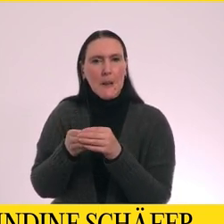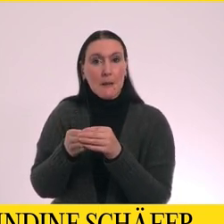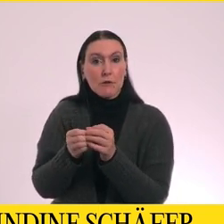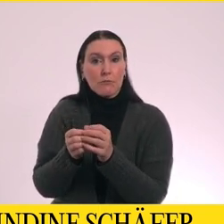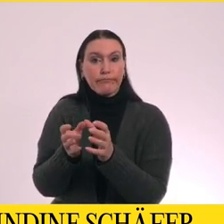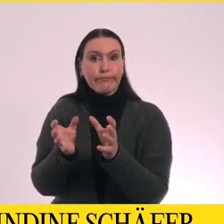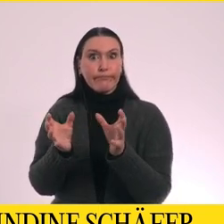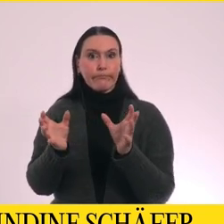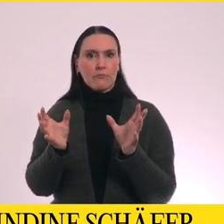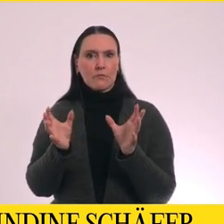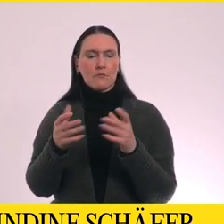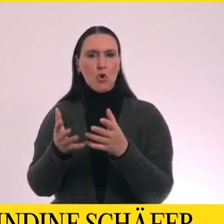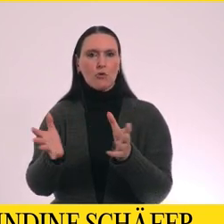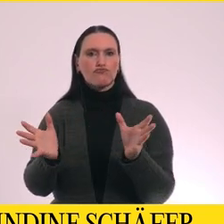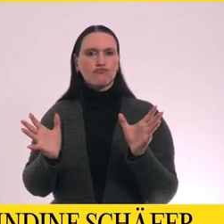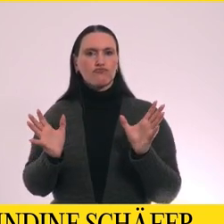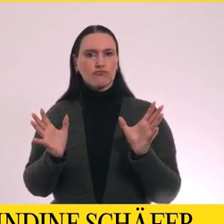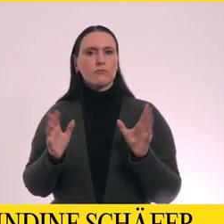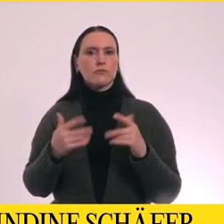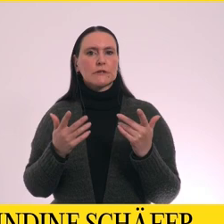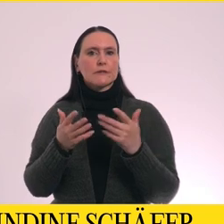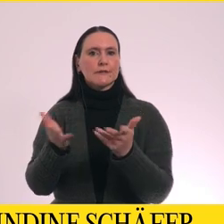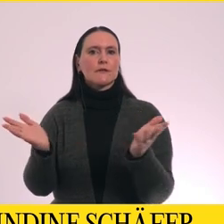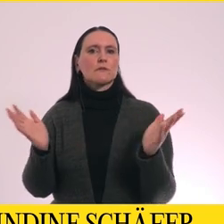studio and these relationships.